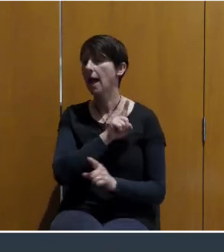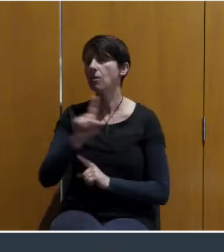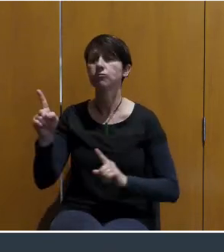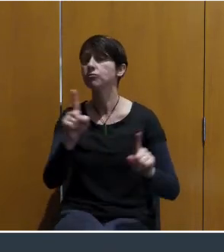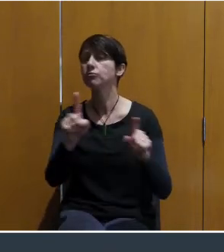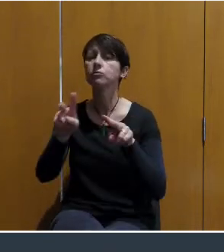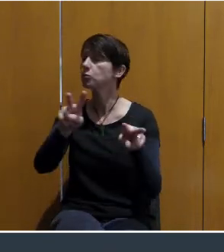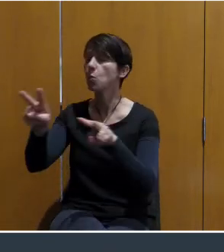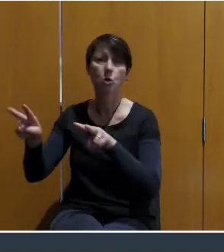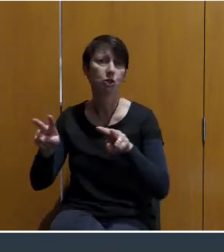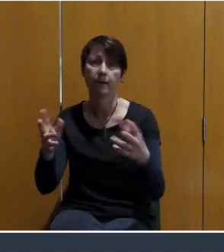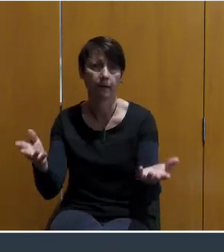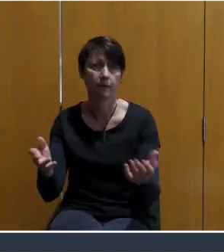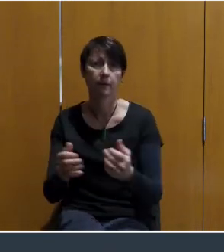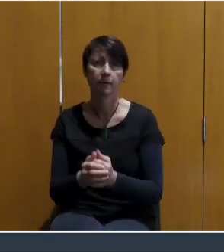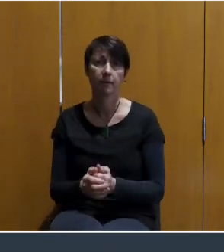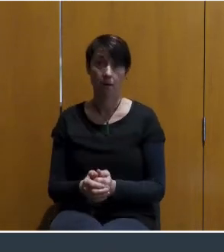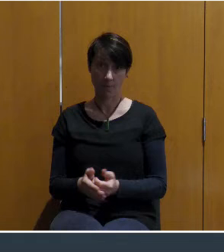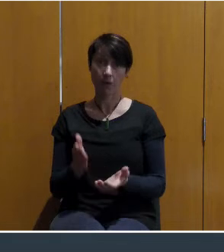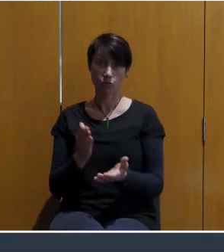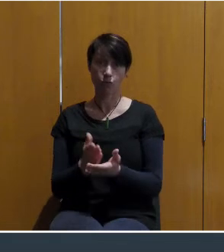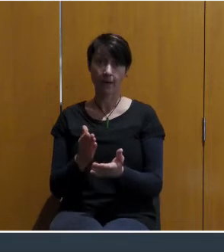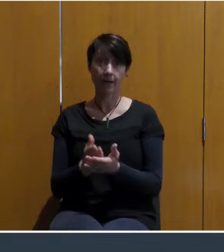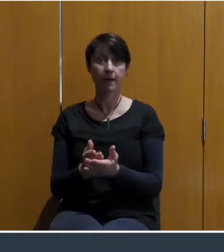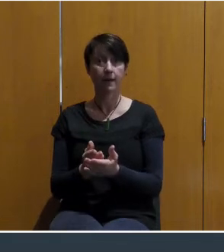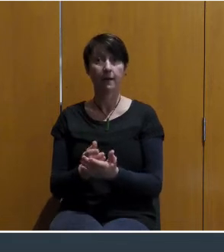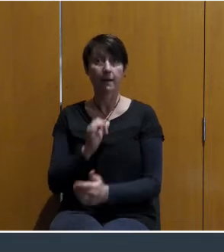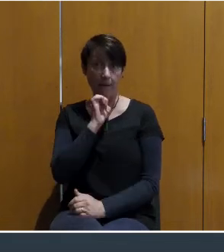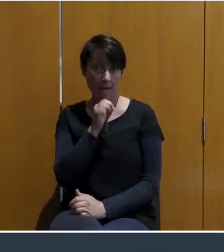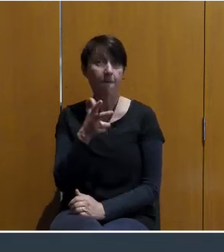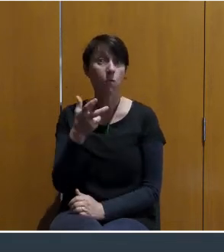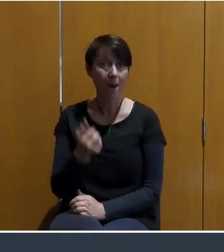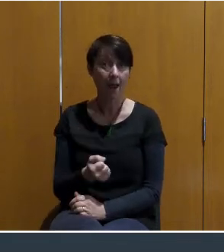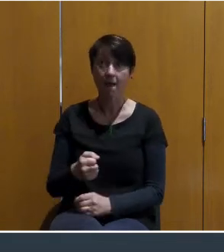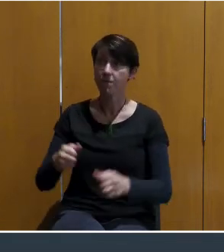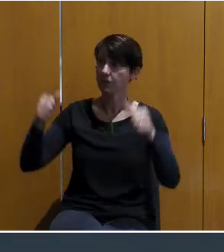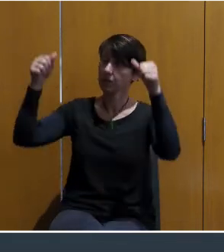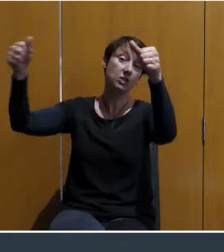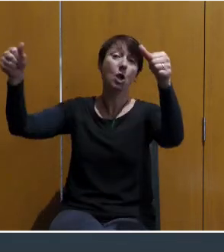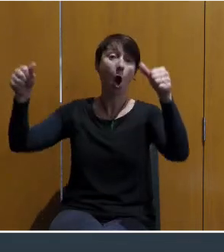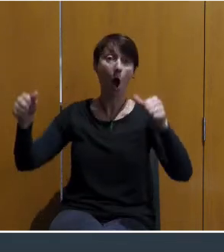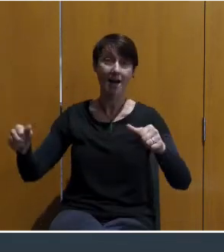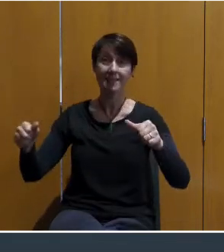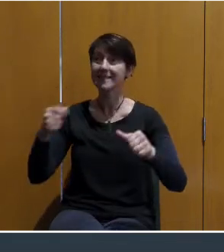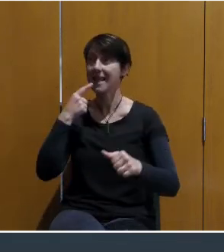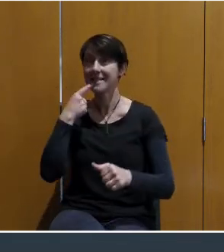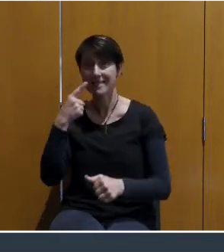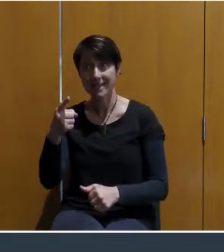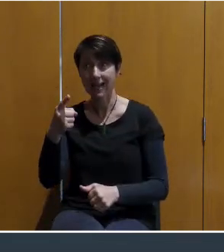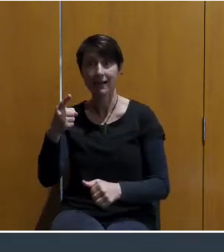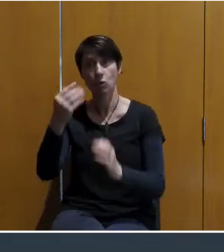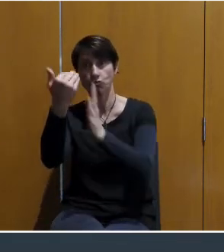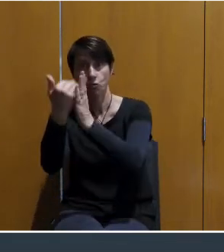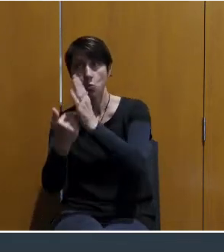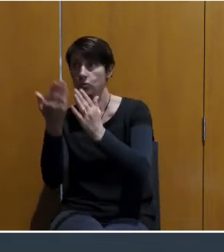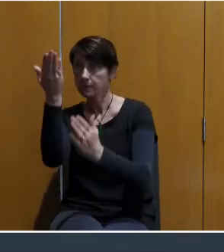breaches, when it is clearly signposted, would provide much needed revenue. Hearing that animal